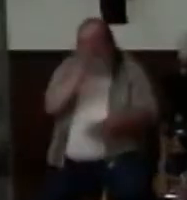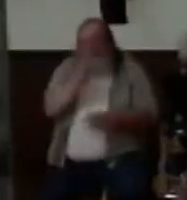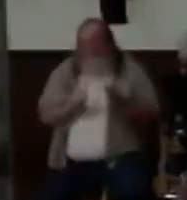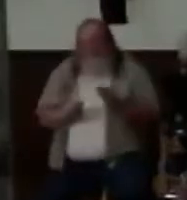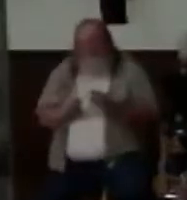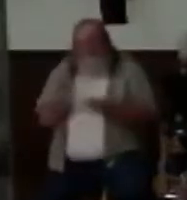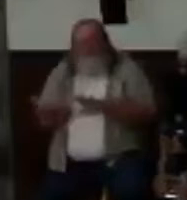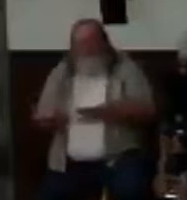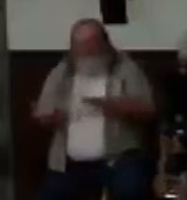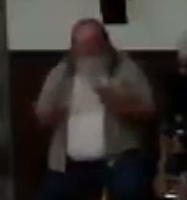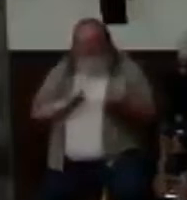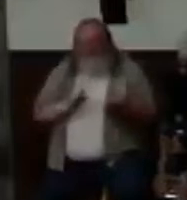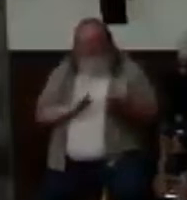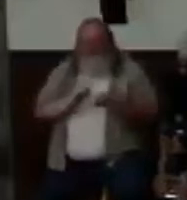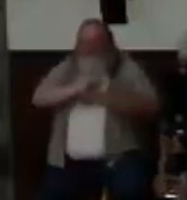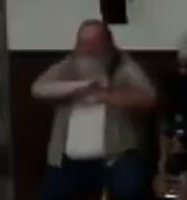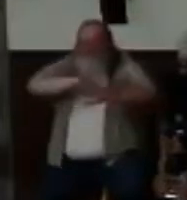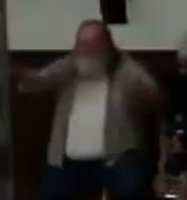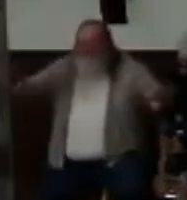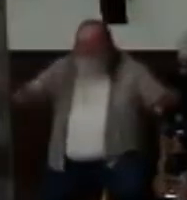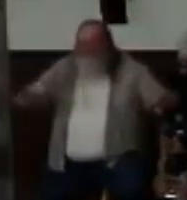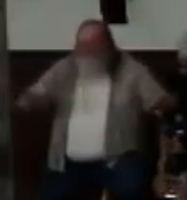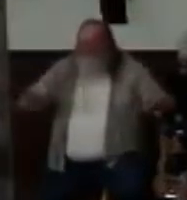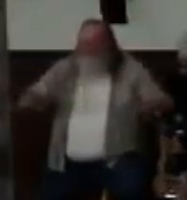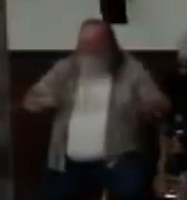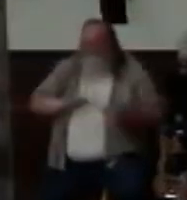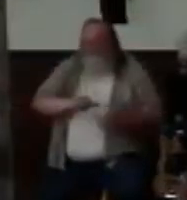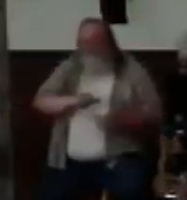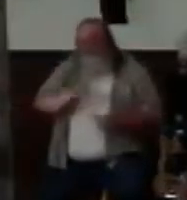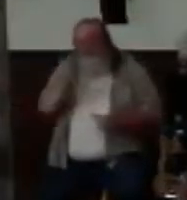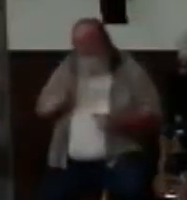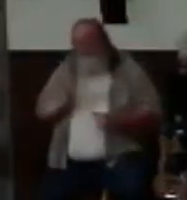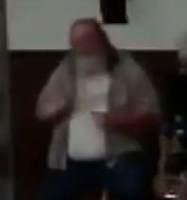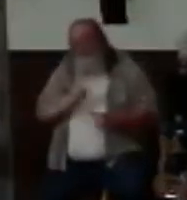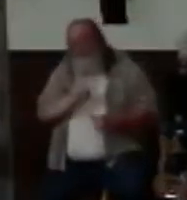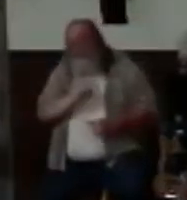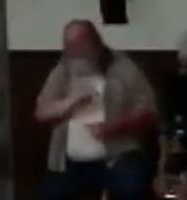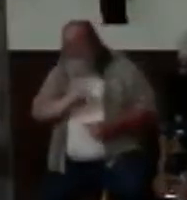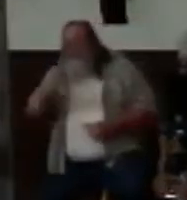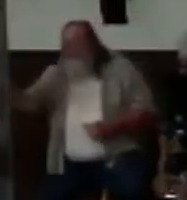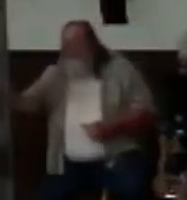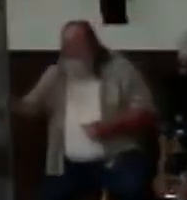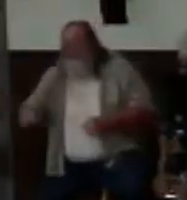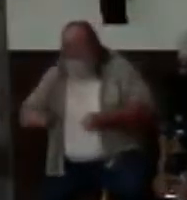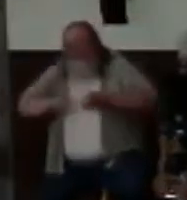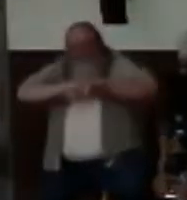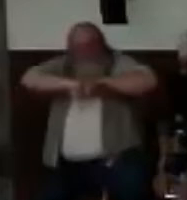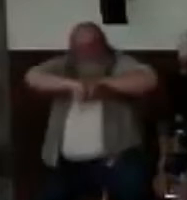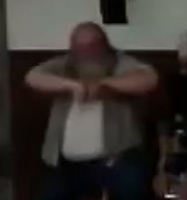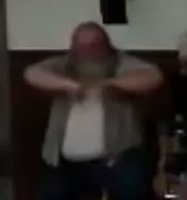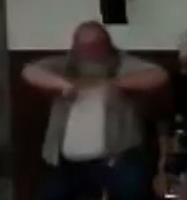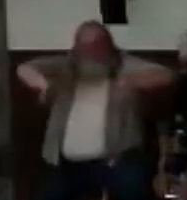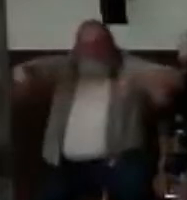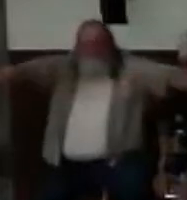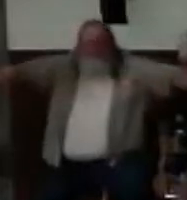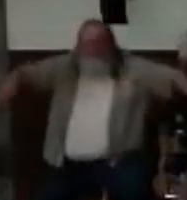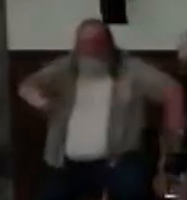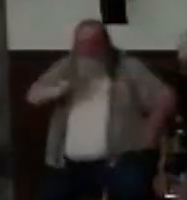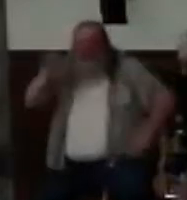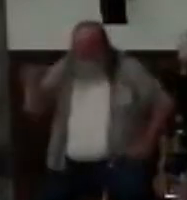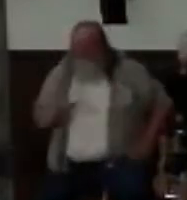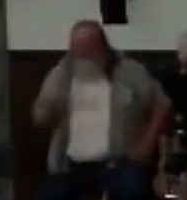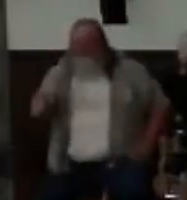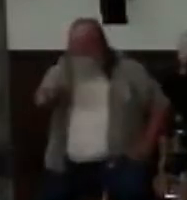Mediterranean, flowing continuously in both summer and winter. And the Lord will